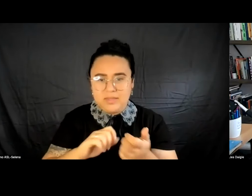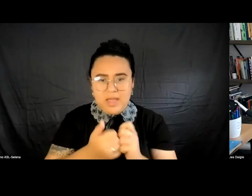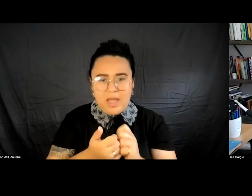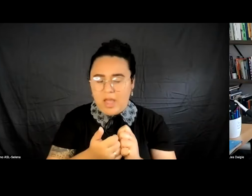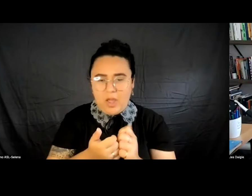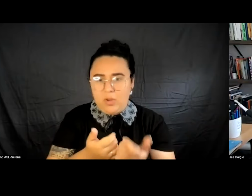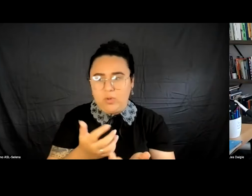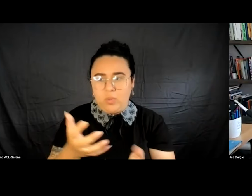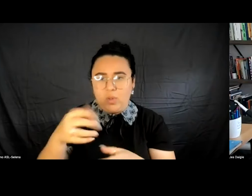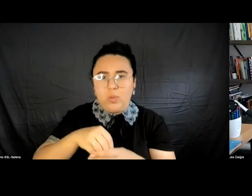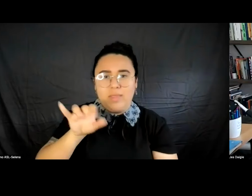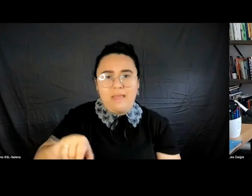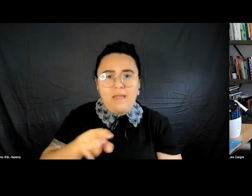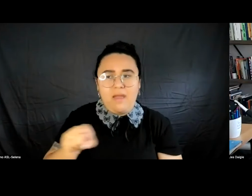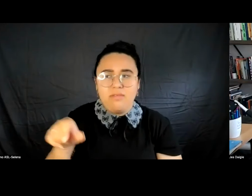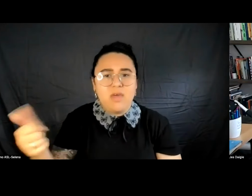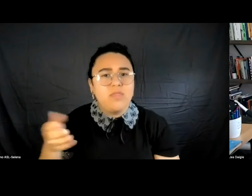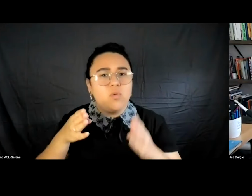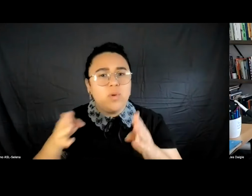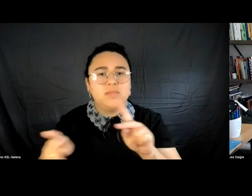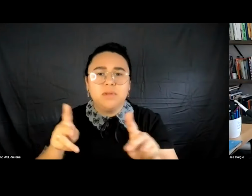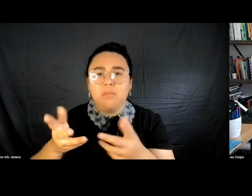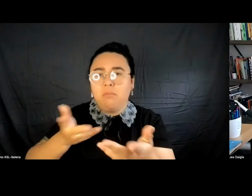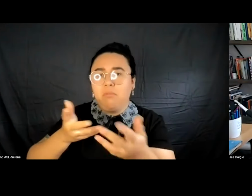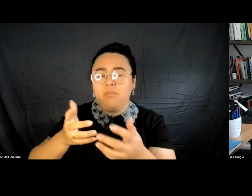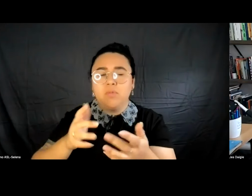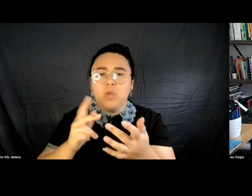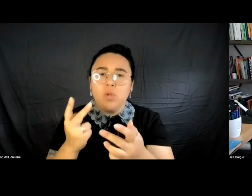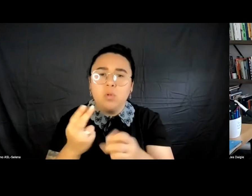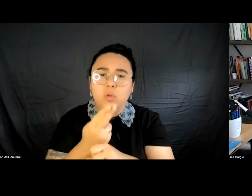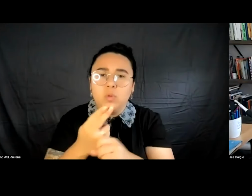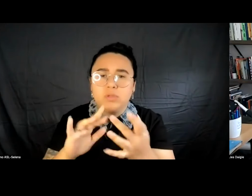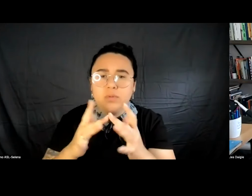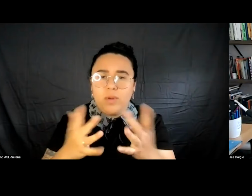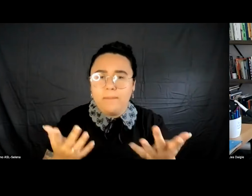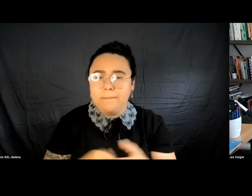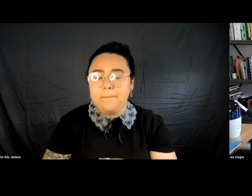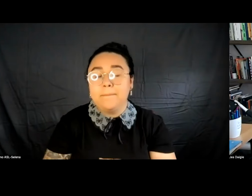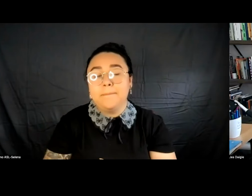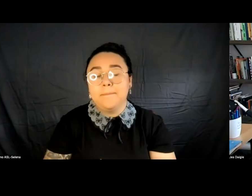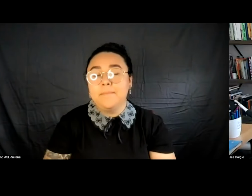the other ways that people engage with the web? And so that's been an area that